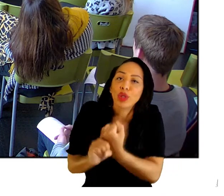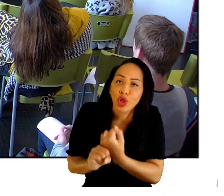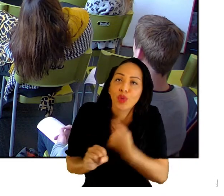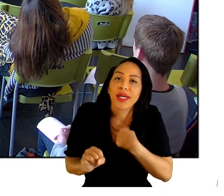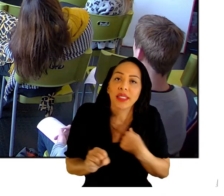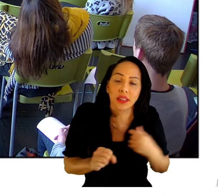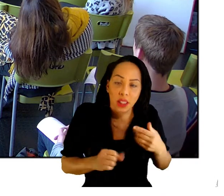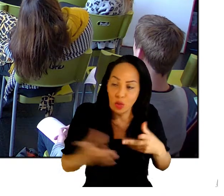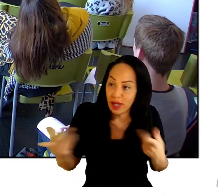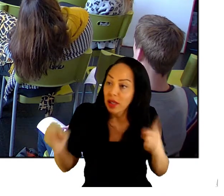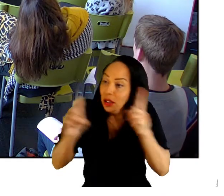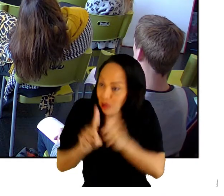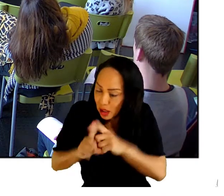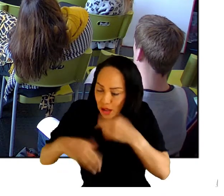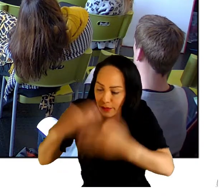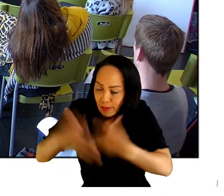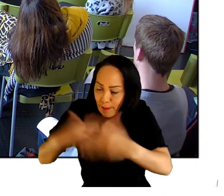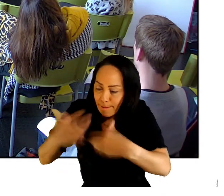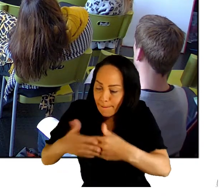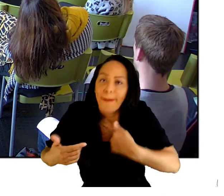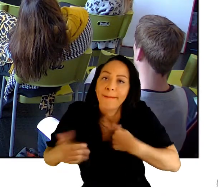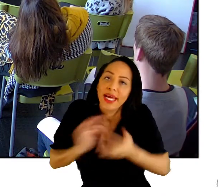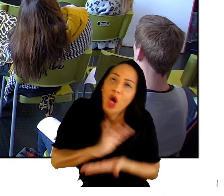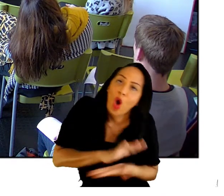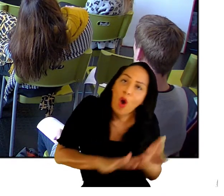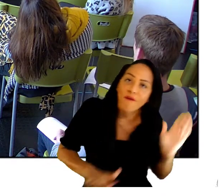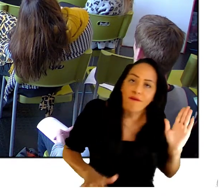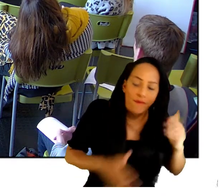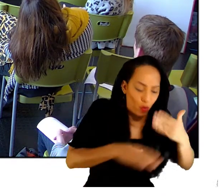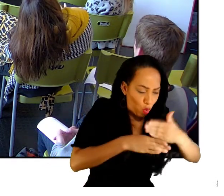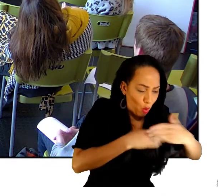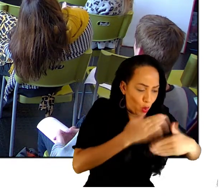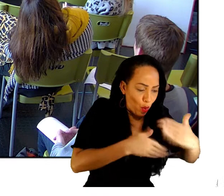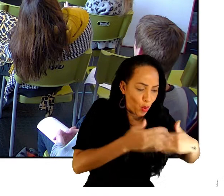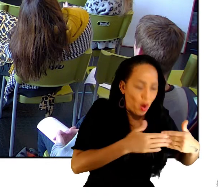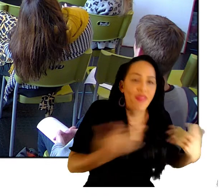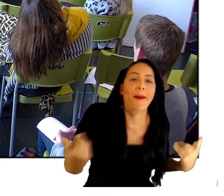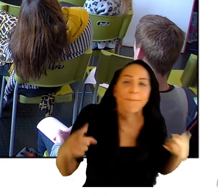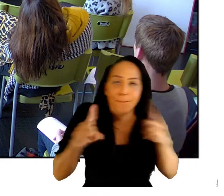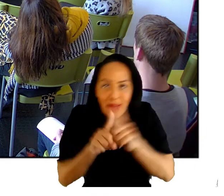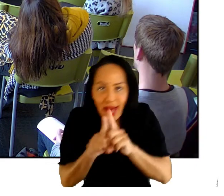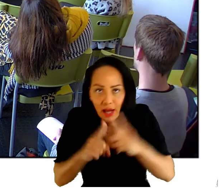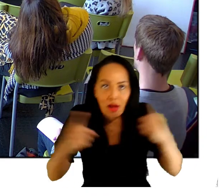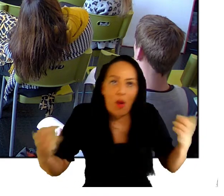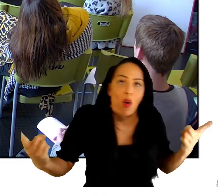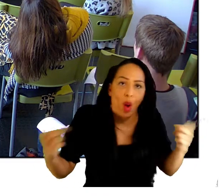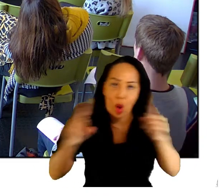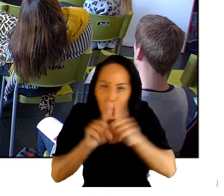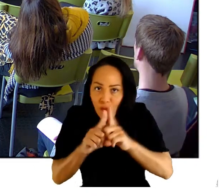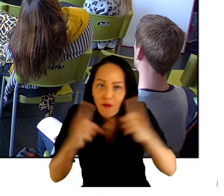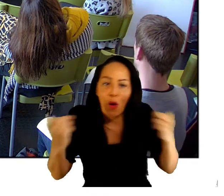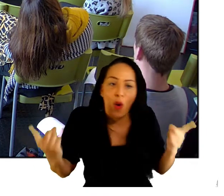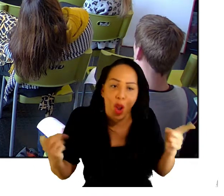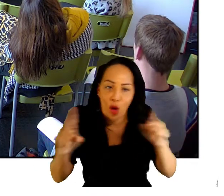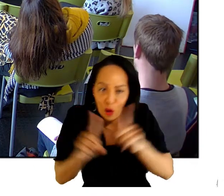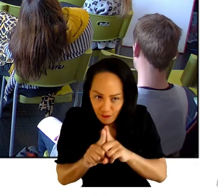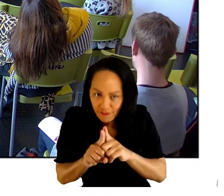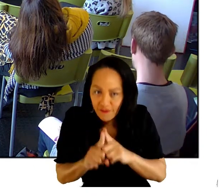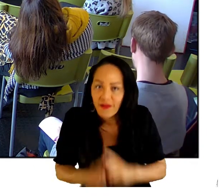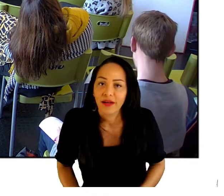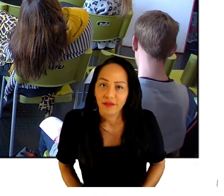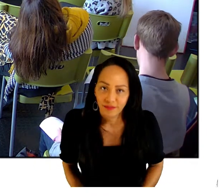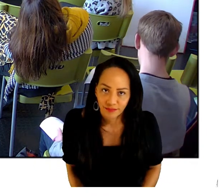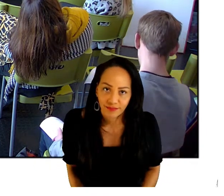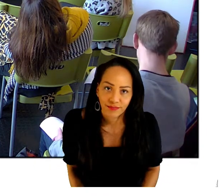to come back to Natalie. I think one of the really important things for us, and one of the things is